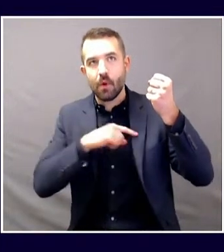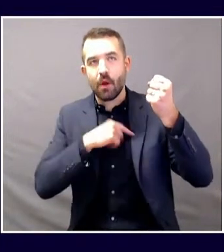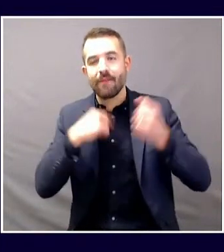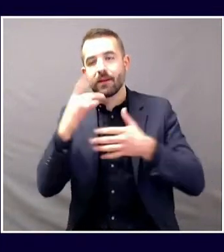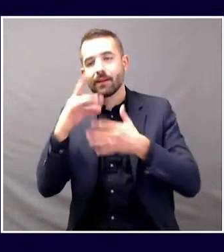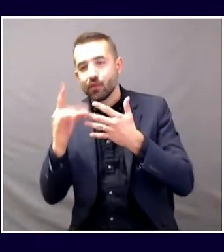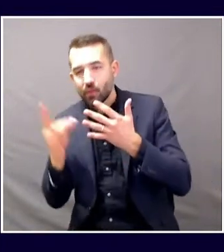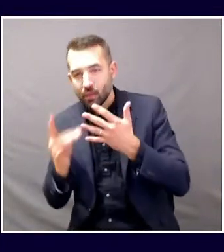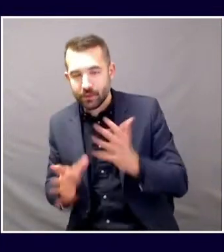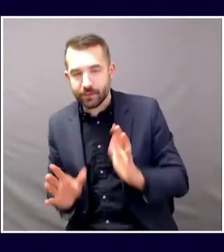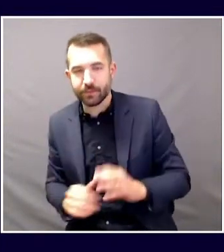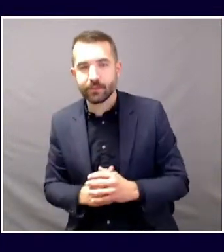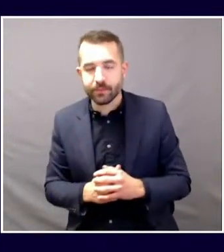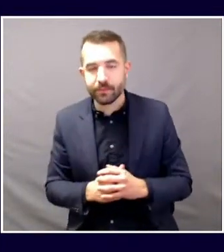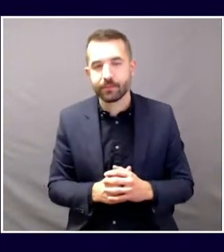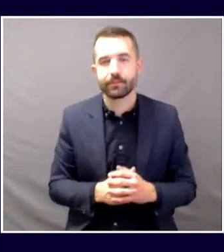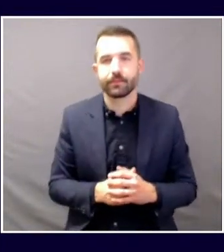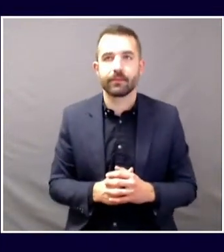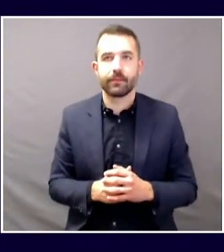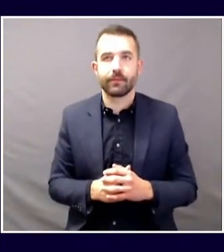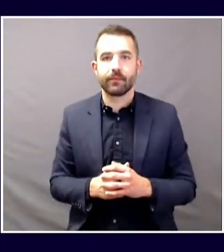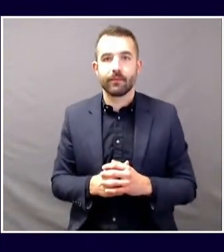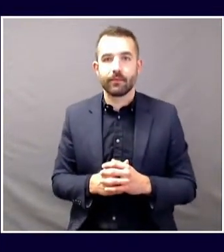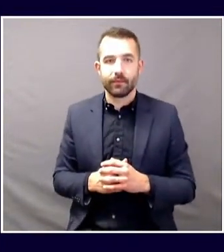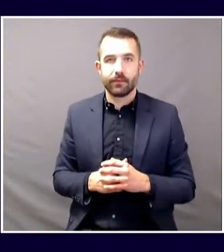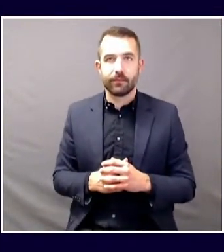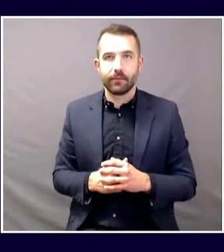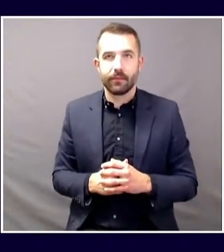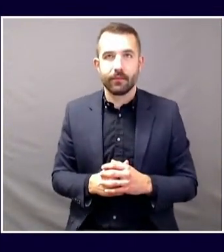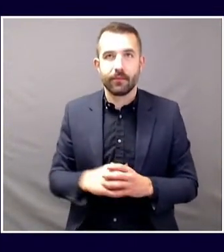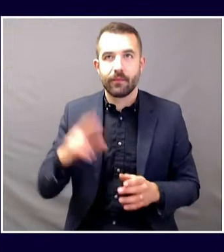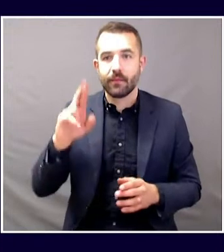going to turn next to Rachel Mann at ABC 7.